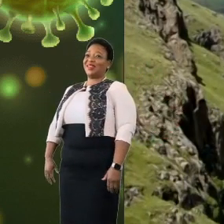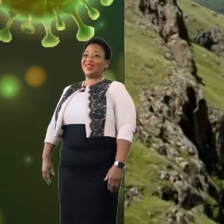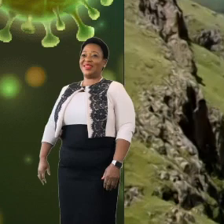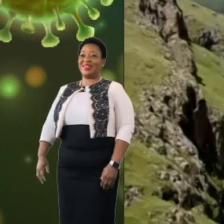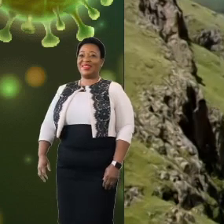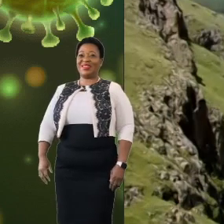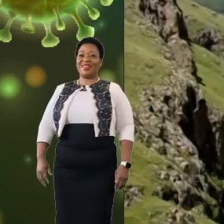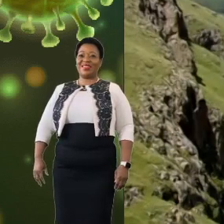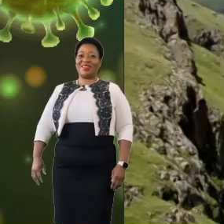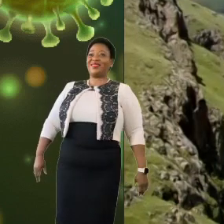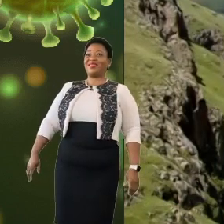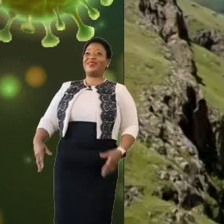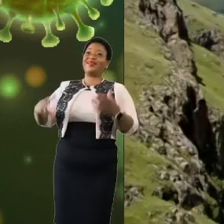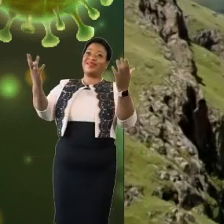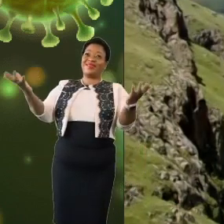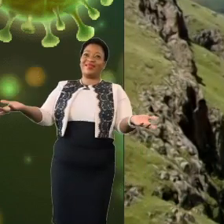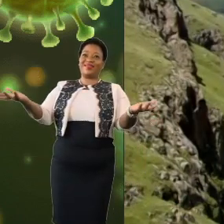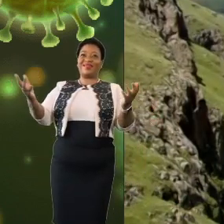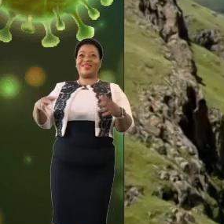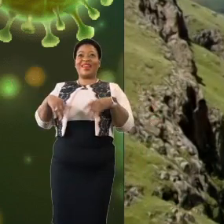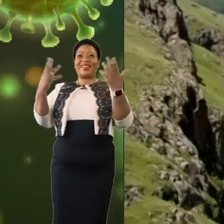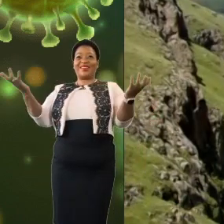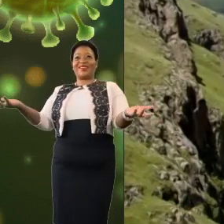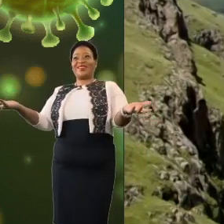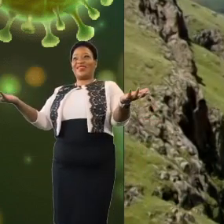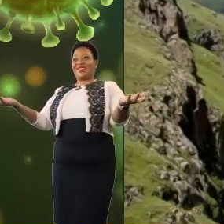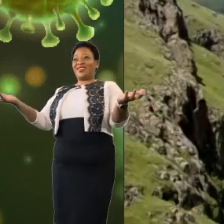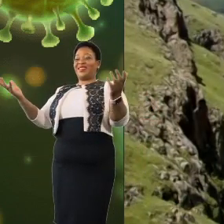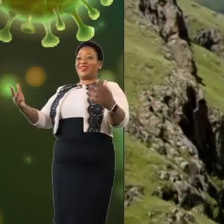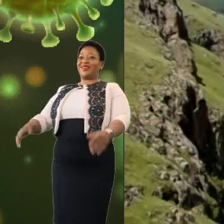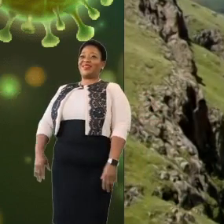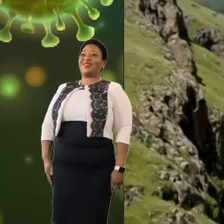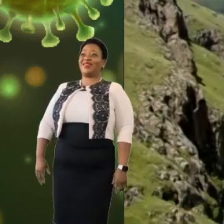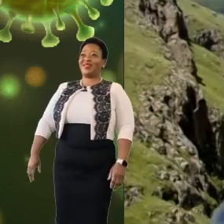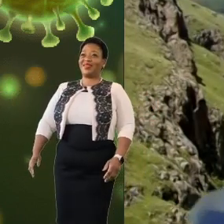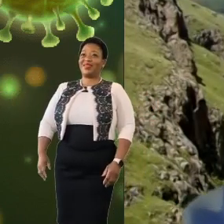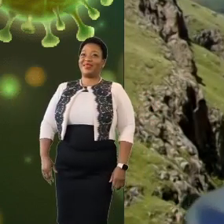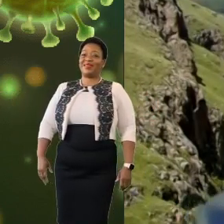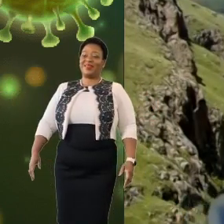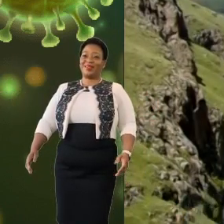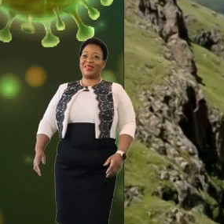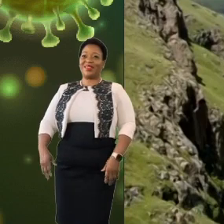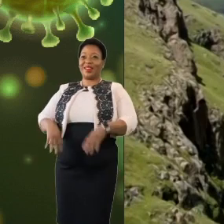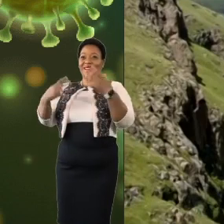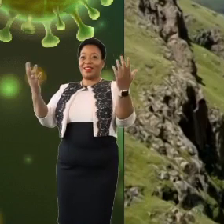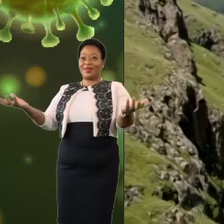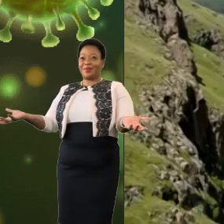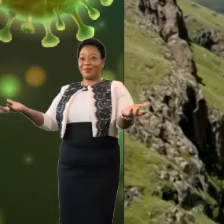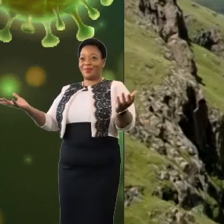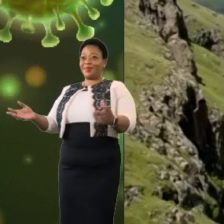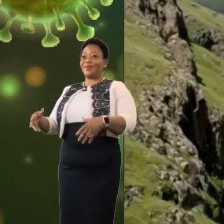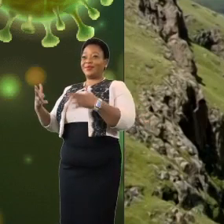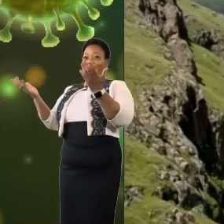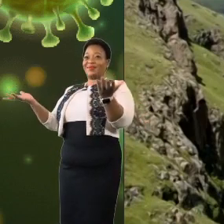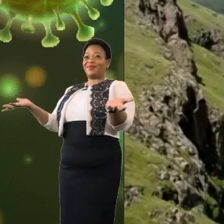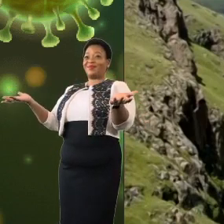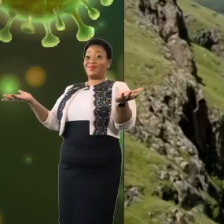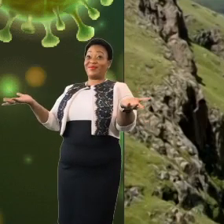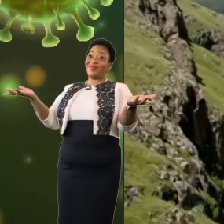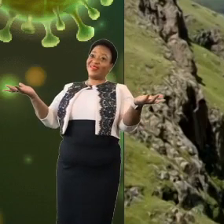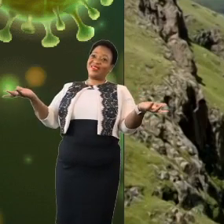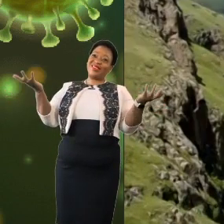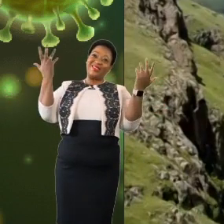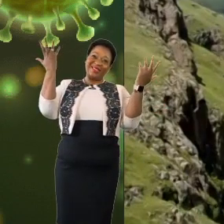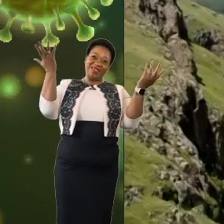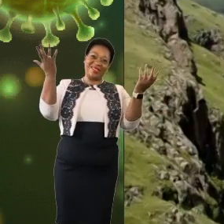notes on that. And I must say that, MEC, from your comments so far, there are going